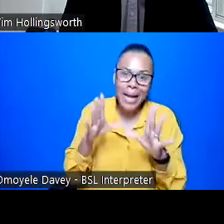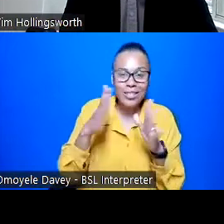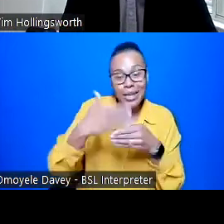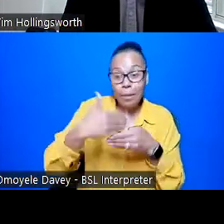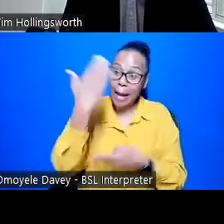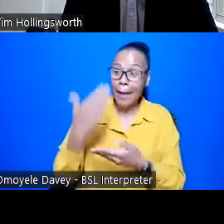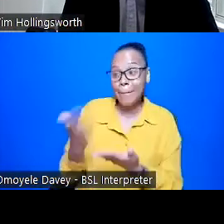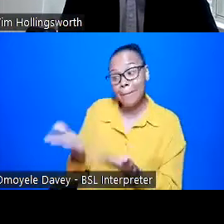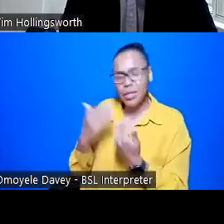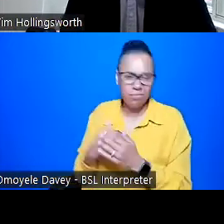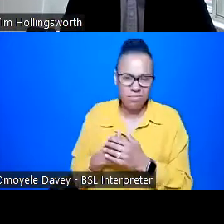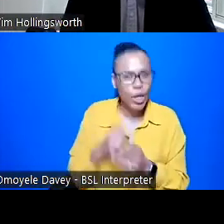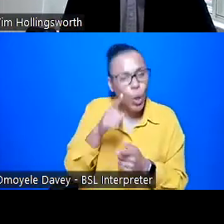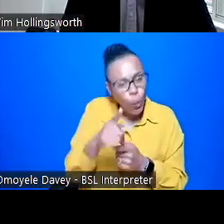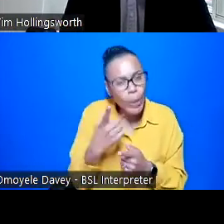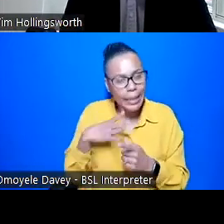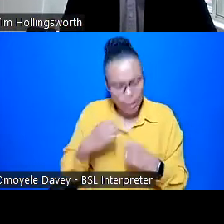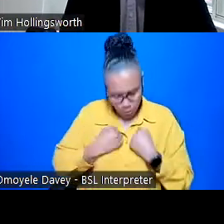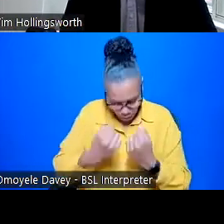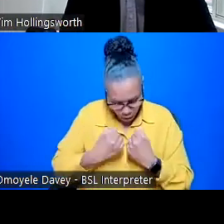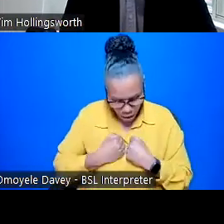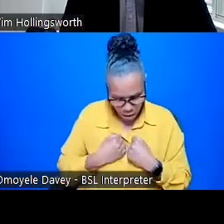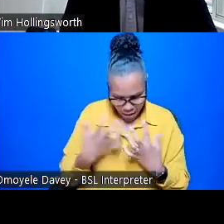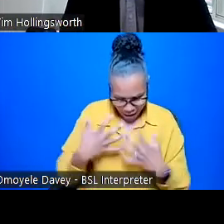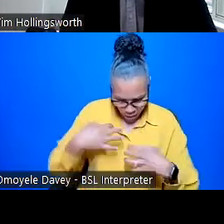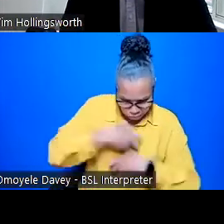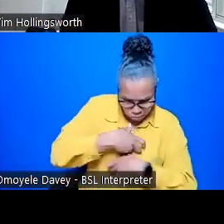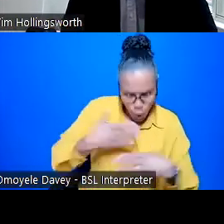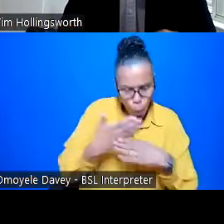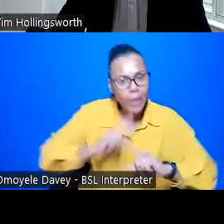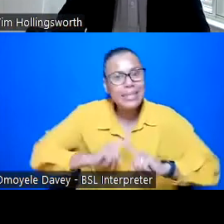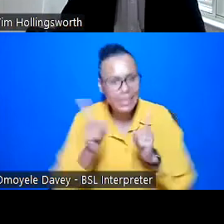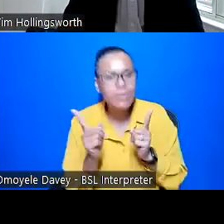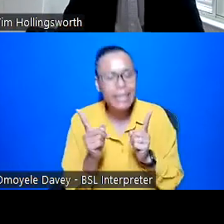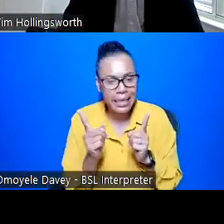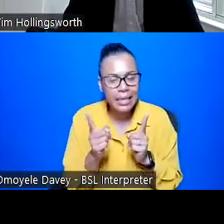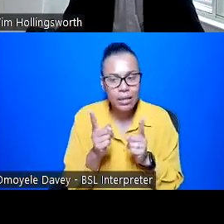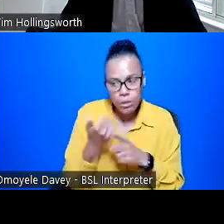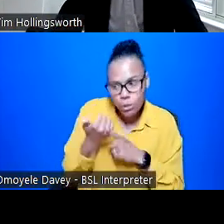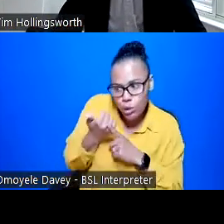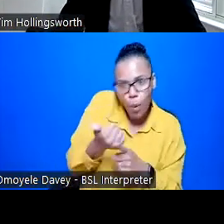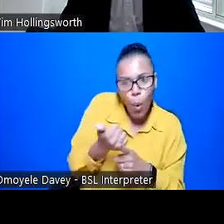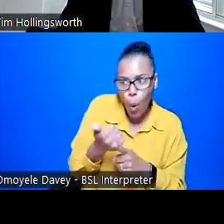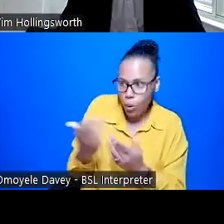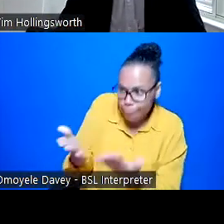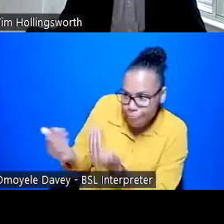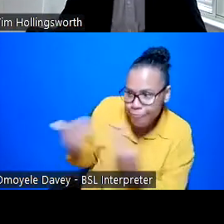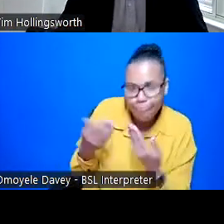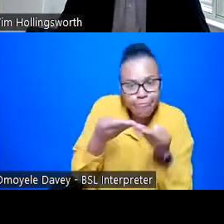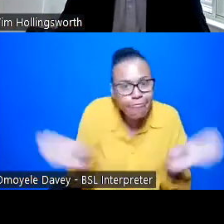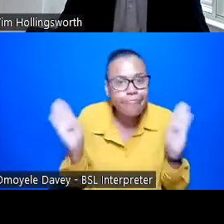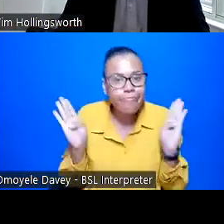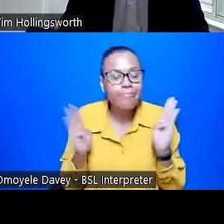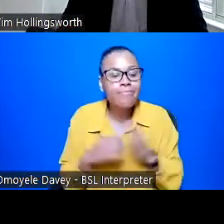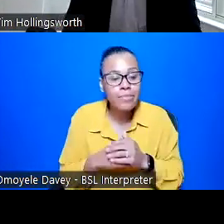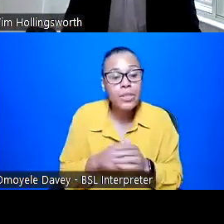working differently and investing differently to support our ambition. So understanding that from the Travis work has been really, really